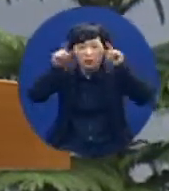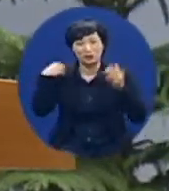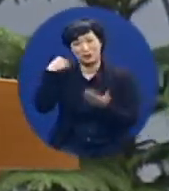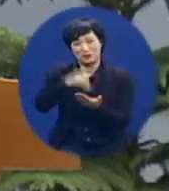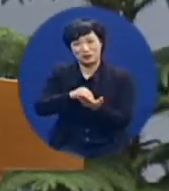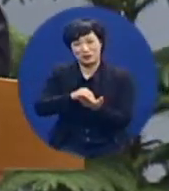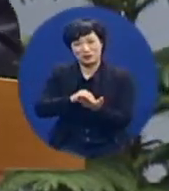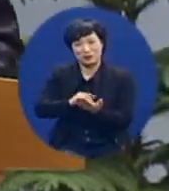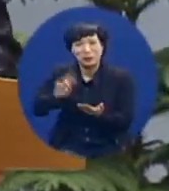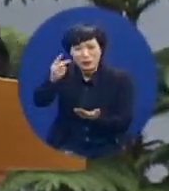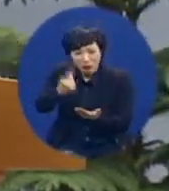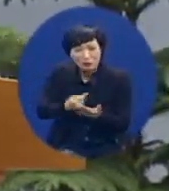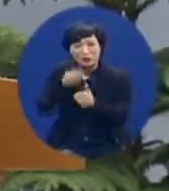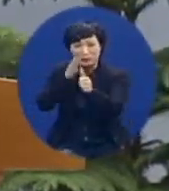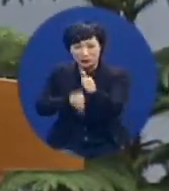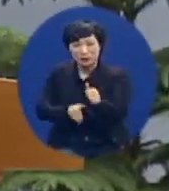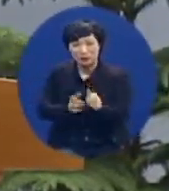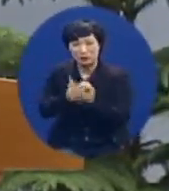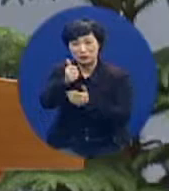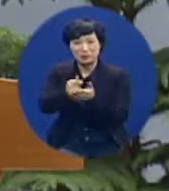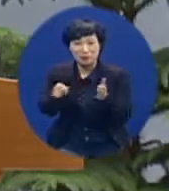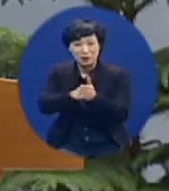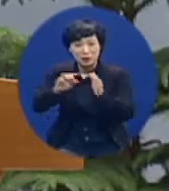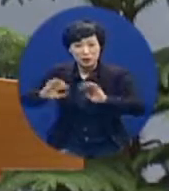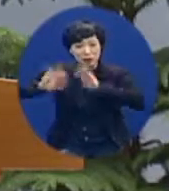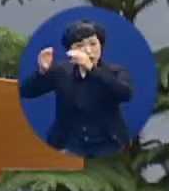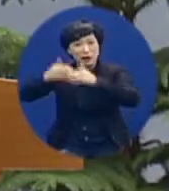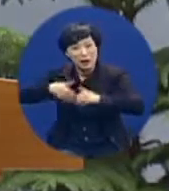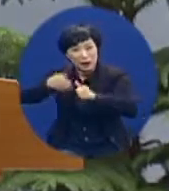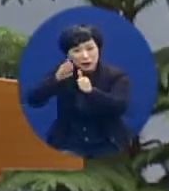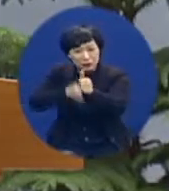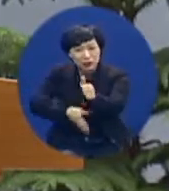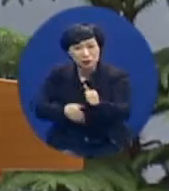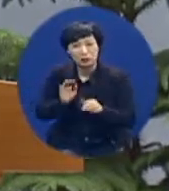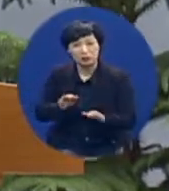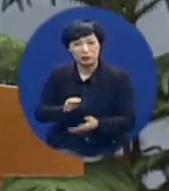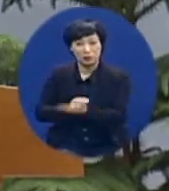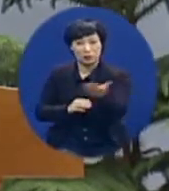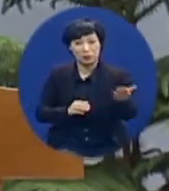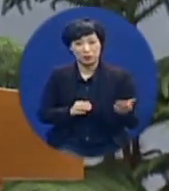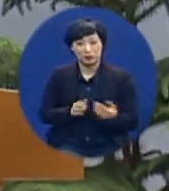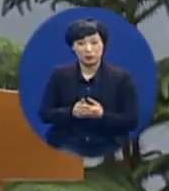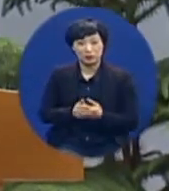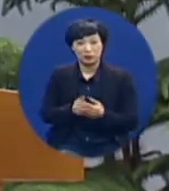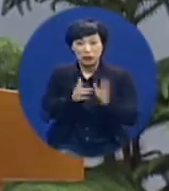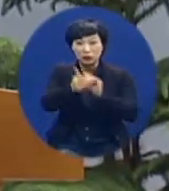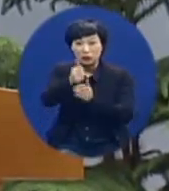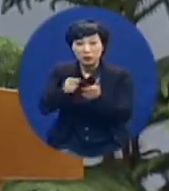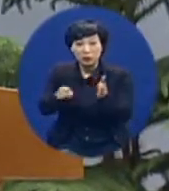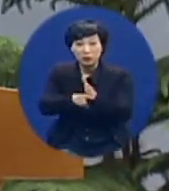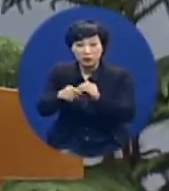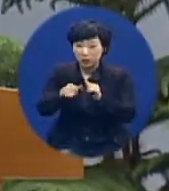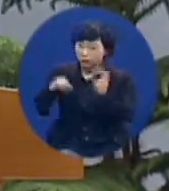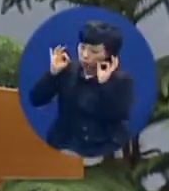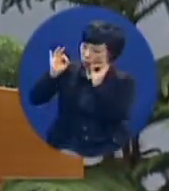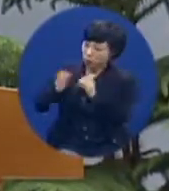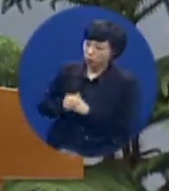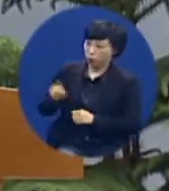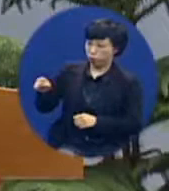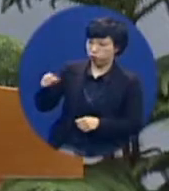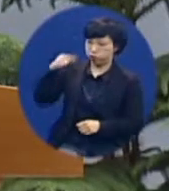hell. It means that you believe in Jesus and go to heaven. But people think that Christians are